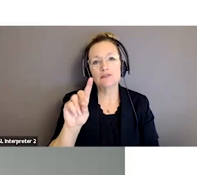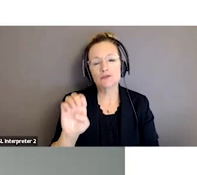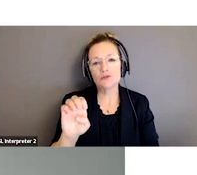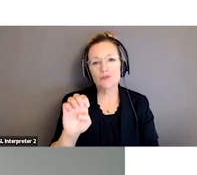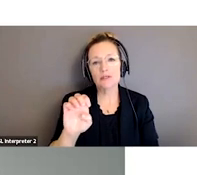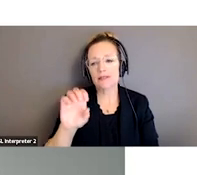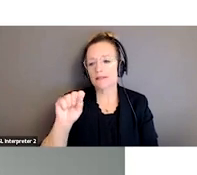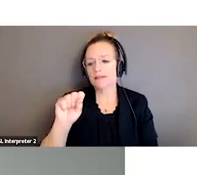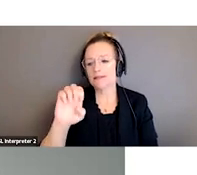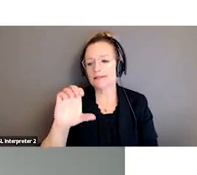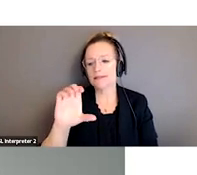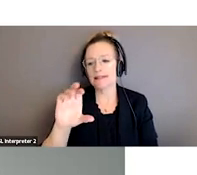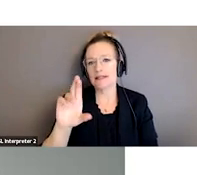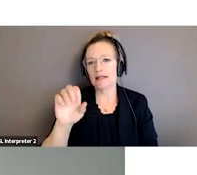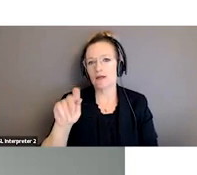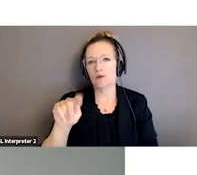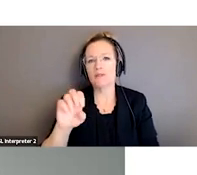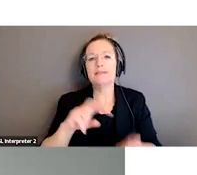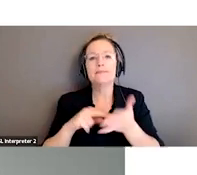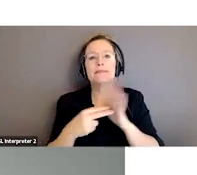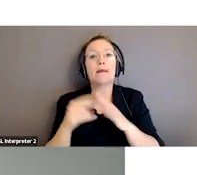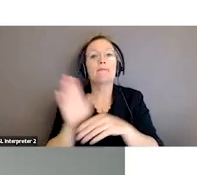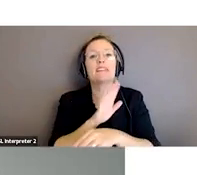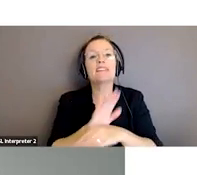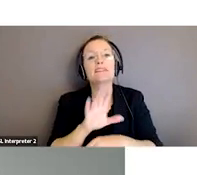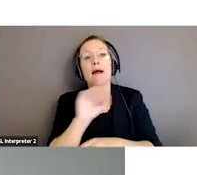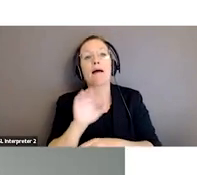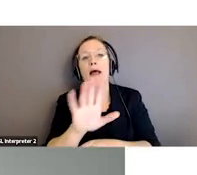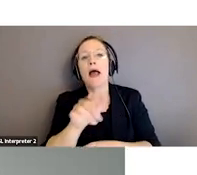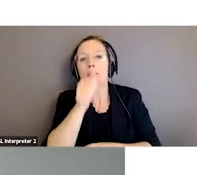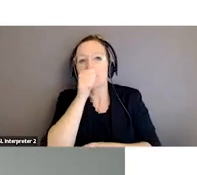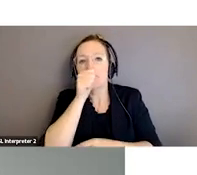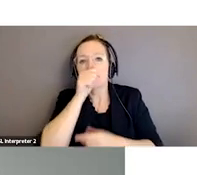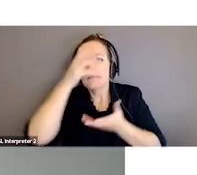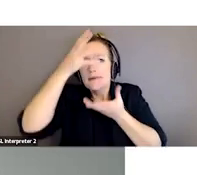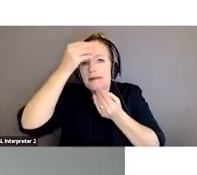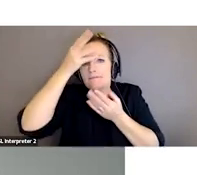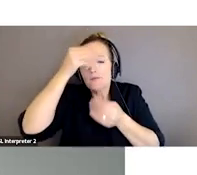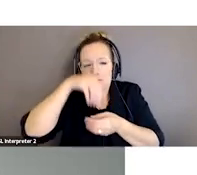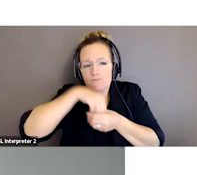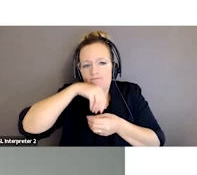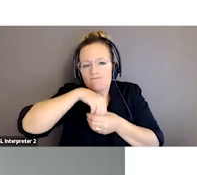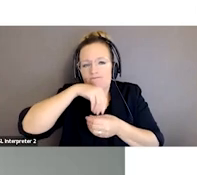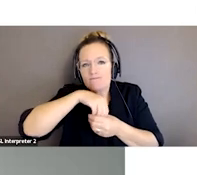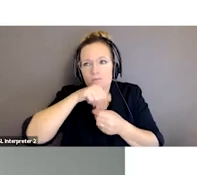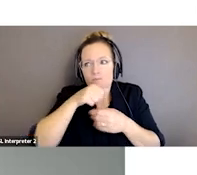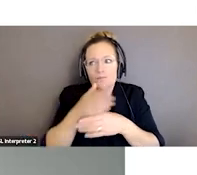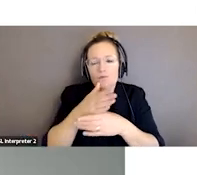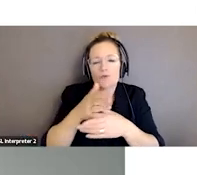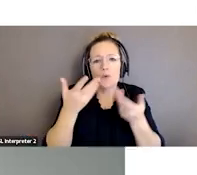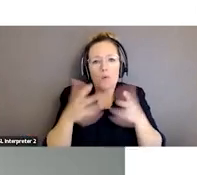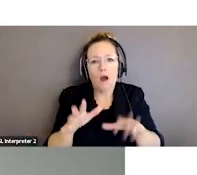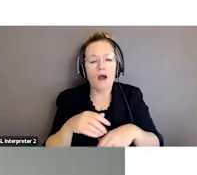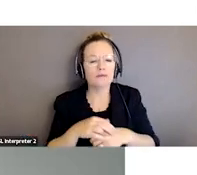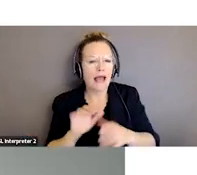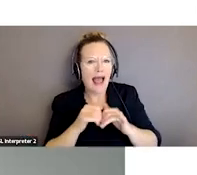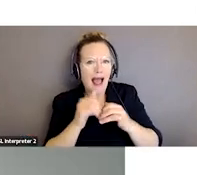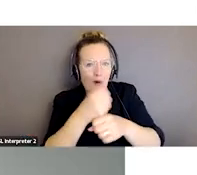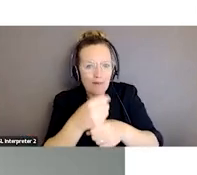business information that derives its value from its secrecy. And that could be any sort of business information: formulas,